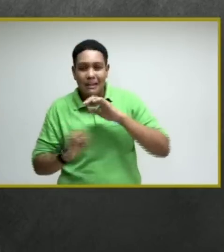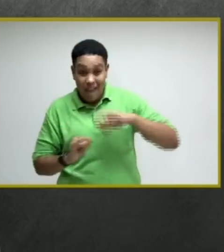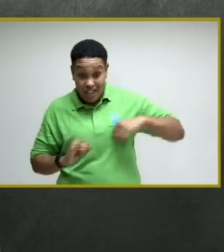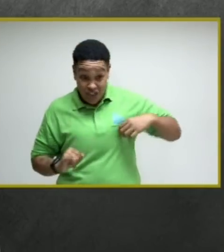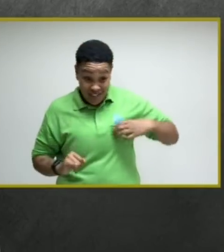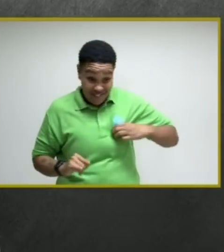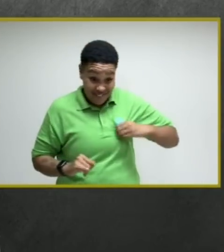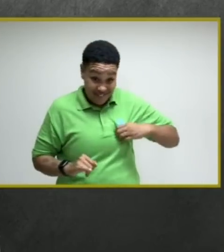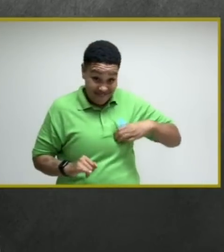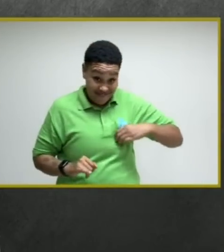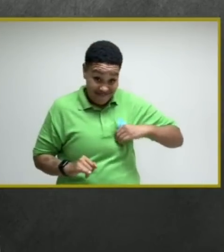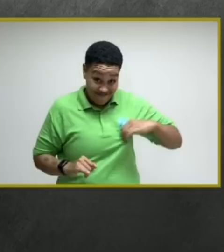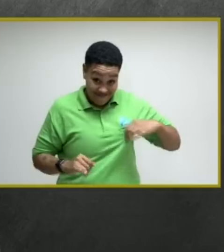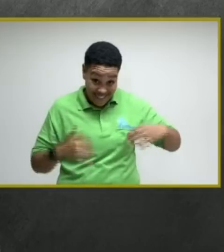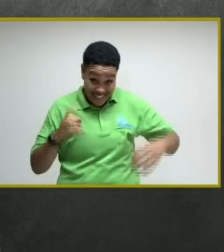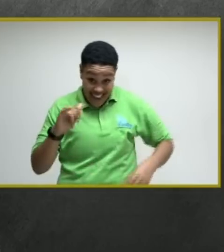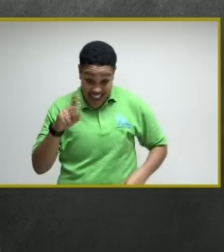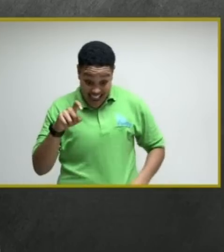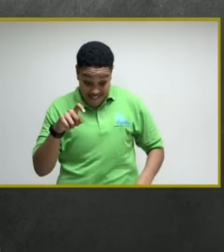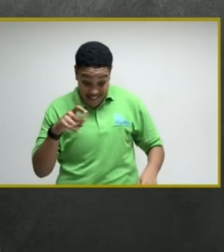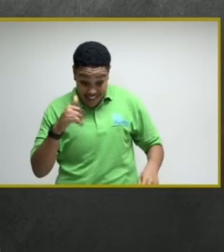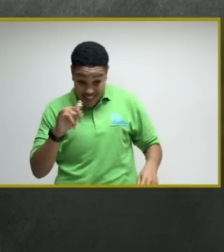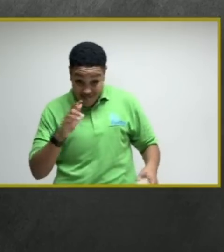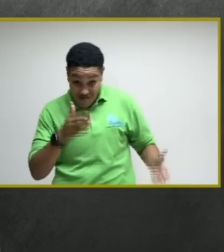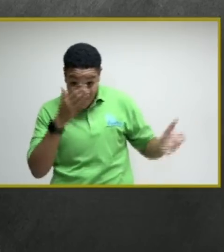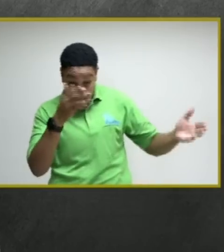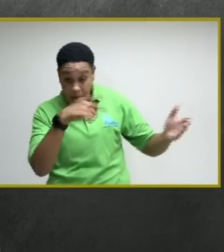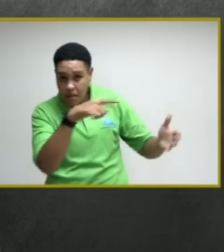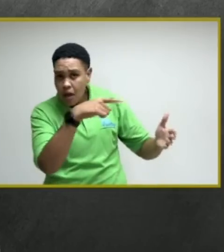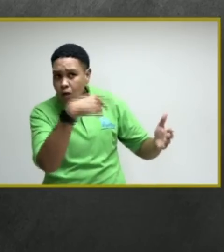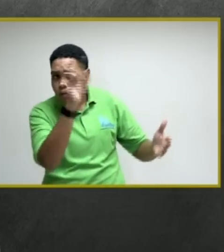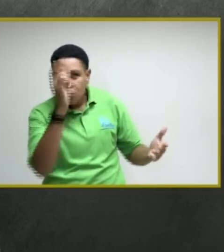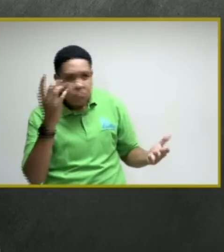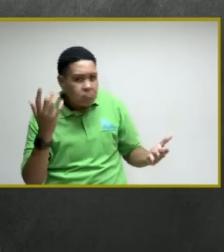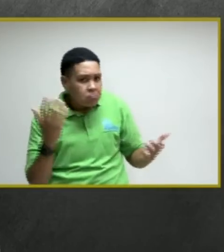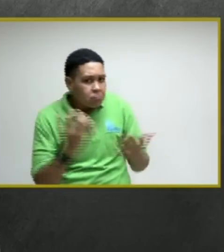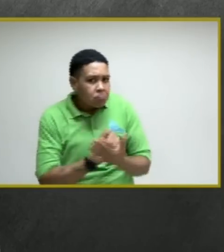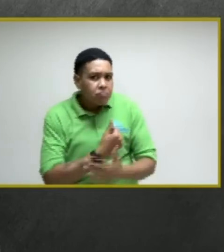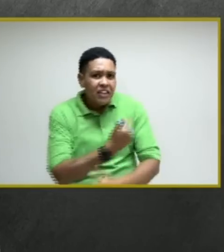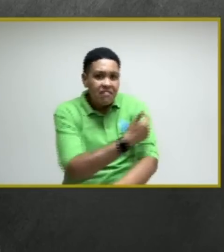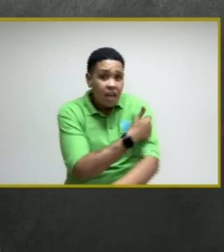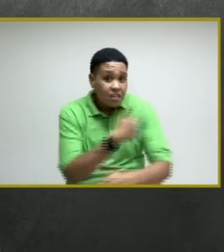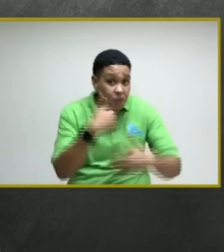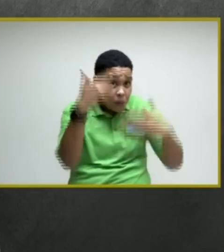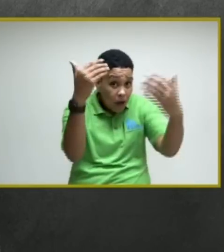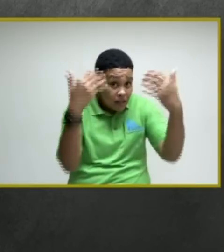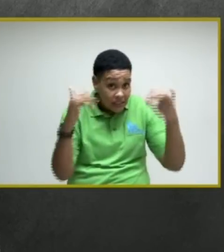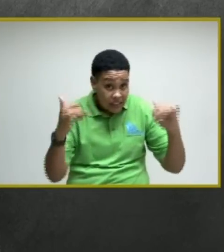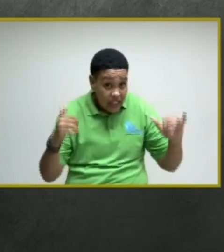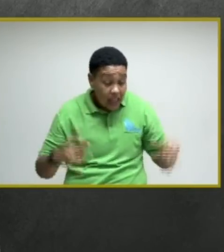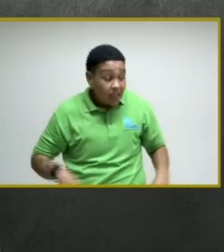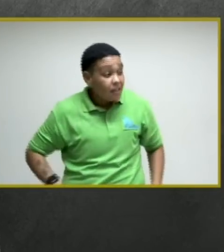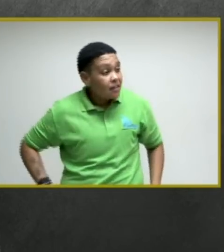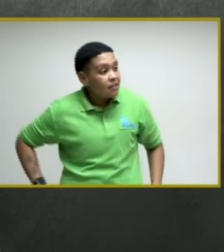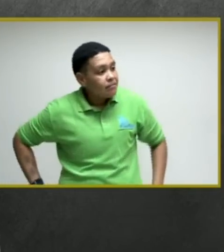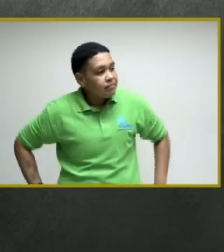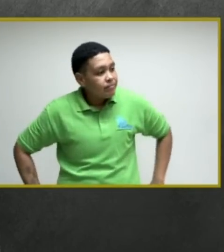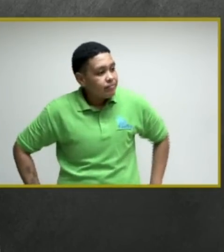still have to get, or would you still recommend that they go get the vaccine anyway?